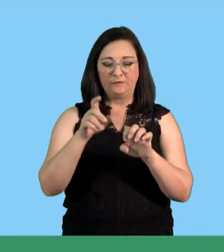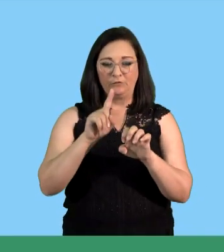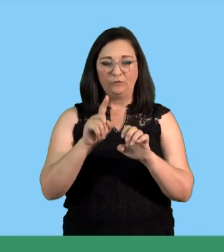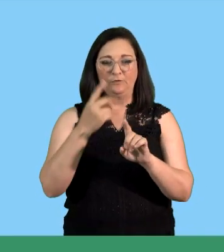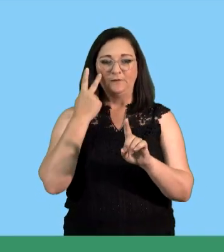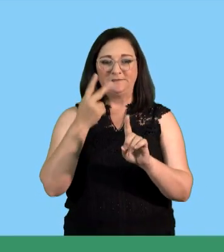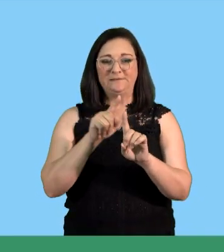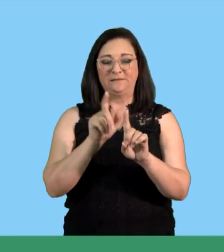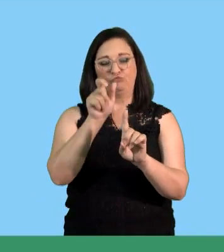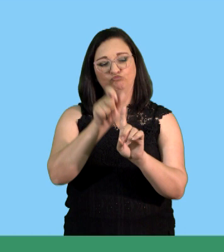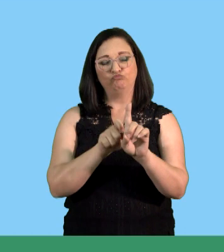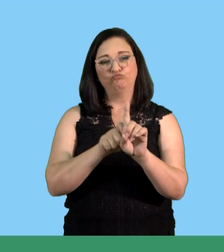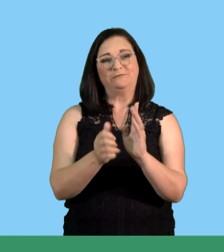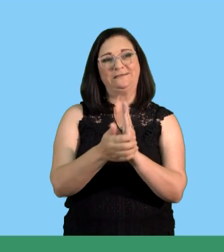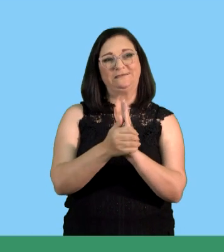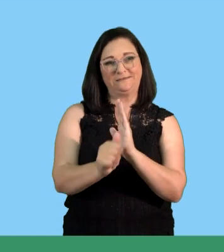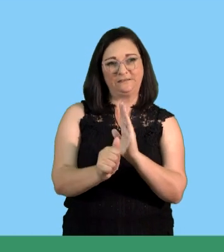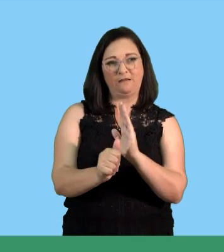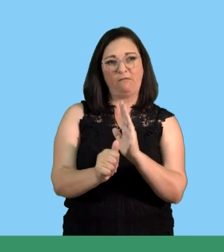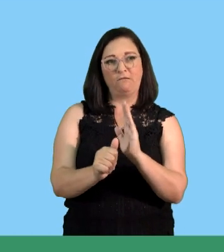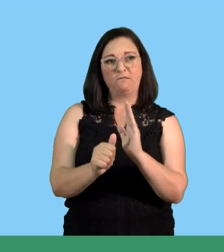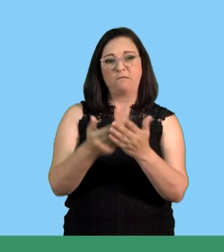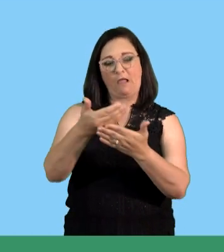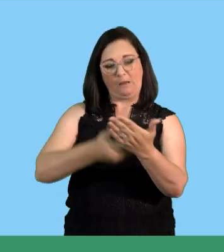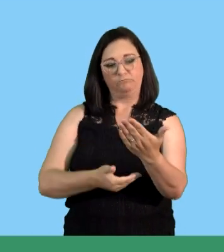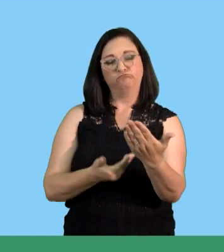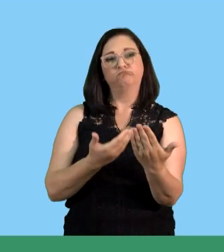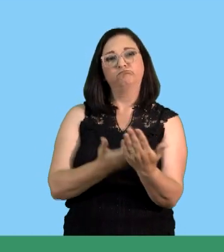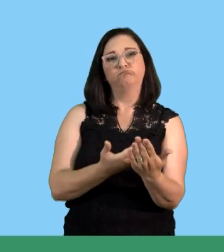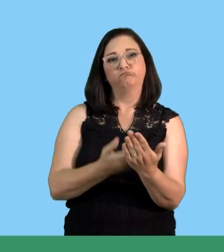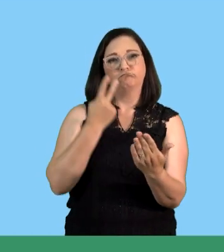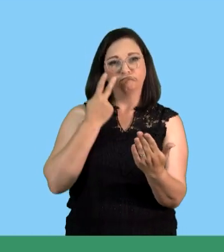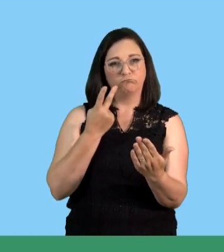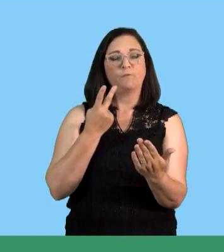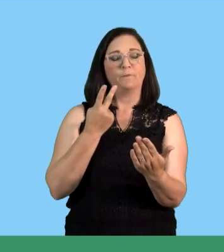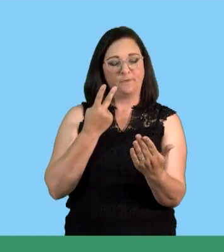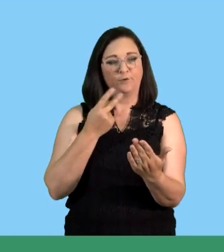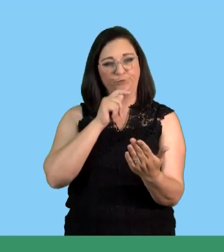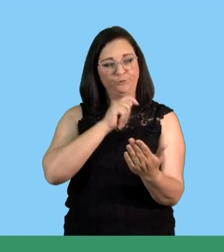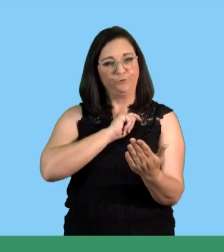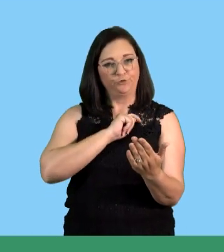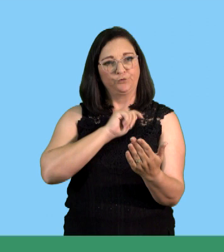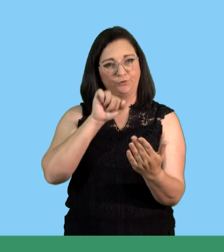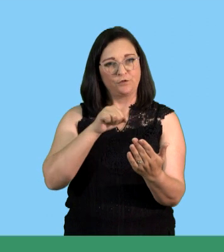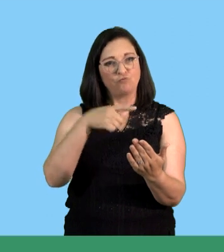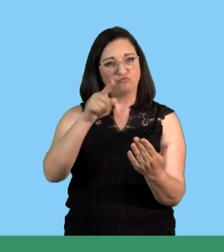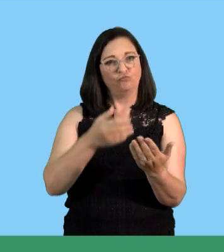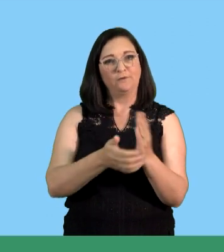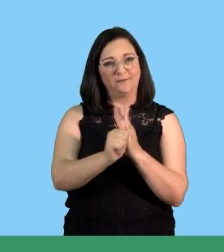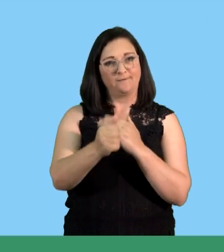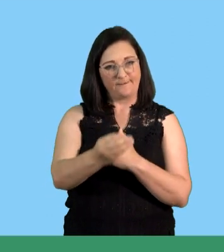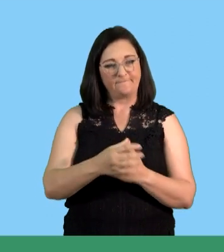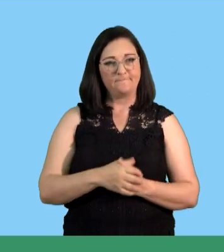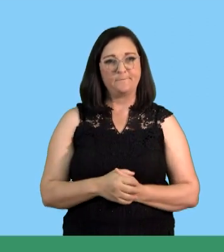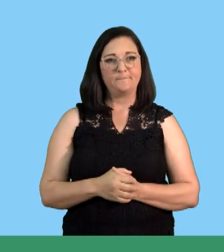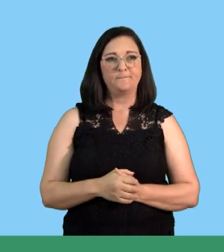personal characteristics of the applicant. So we need to evaluate that when you're here to check that, yes, indeed, you've got the